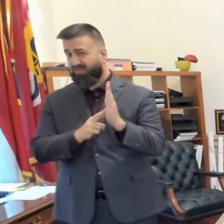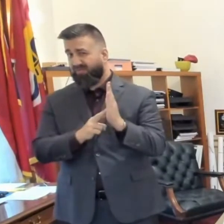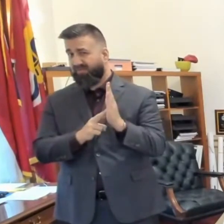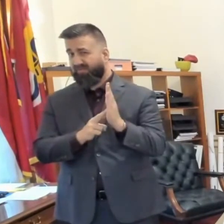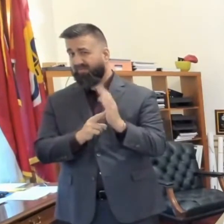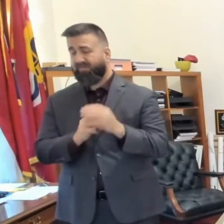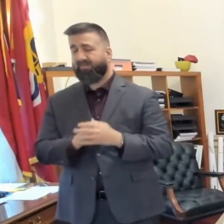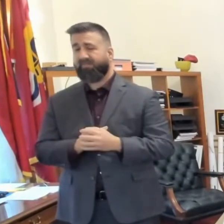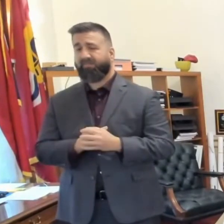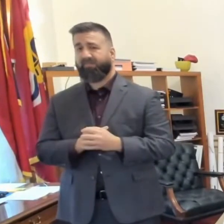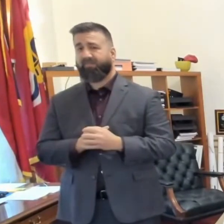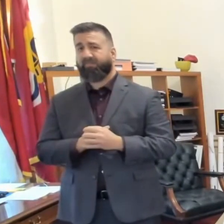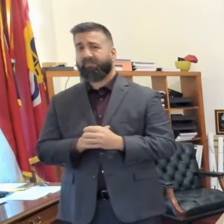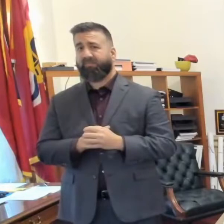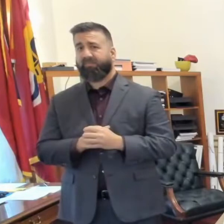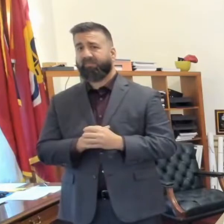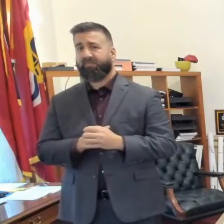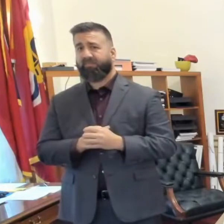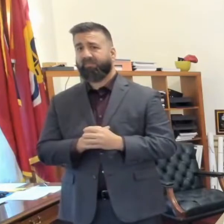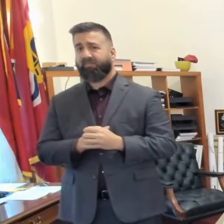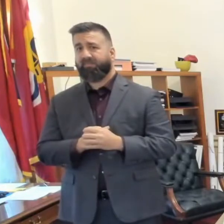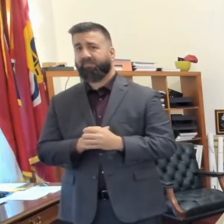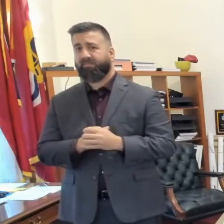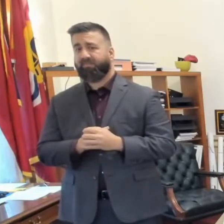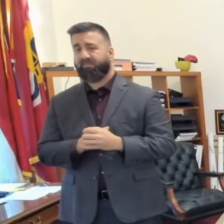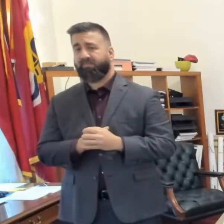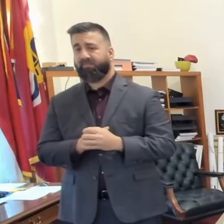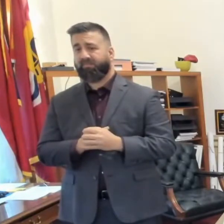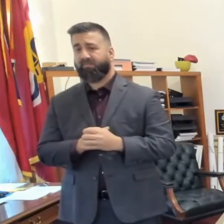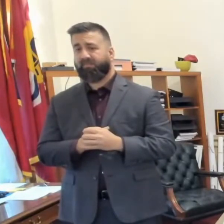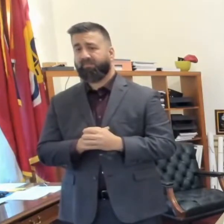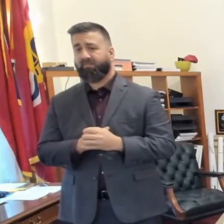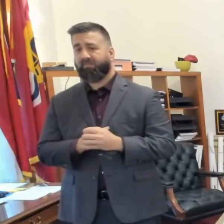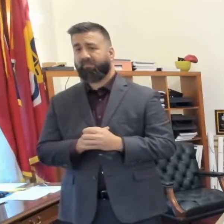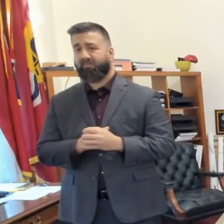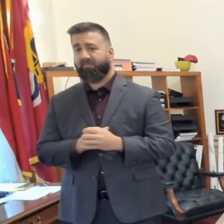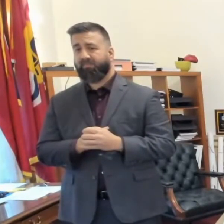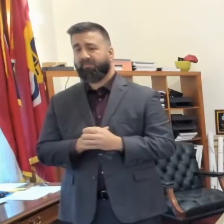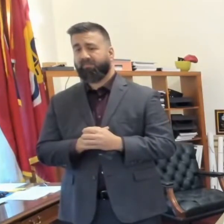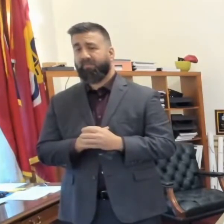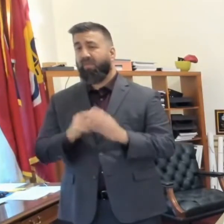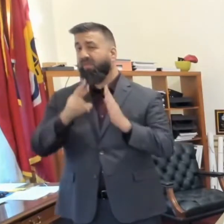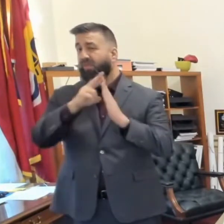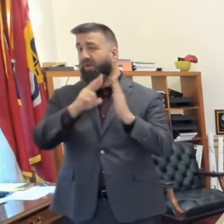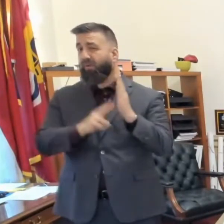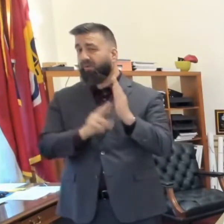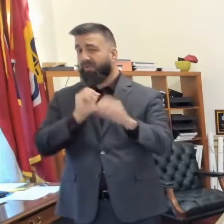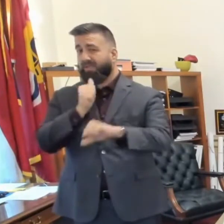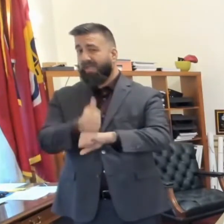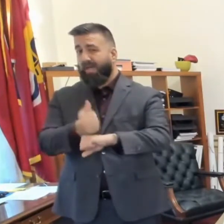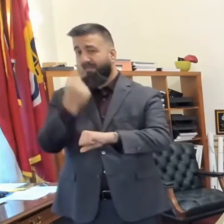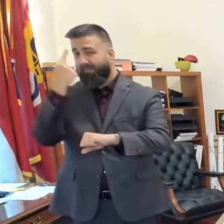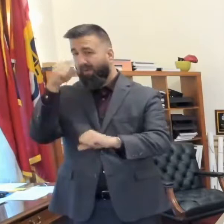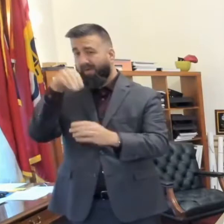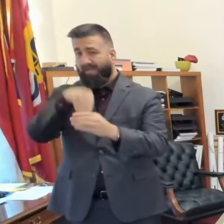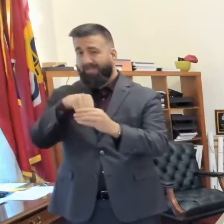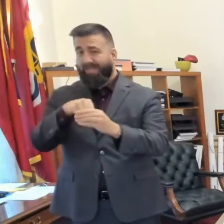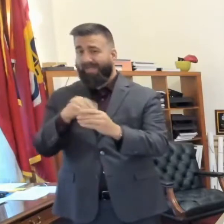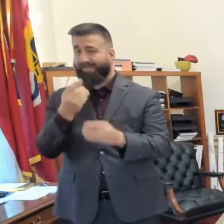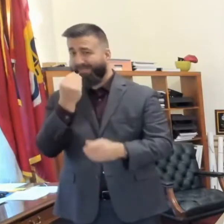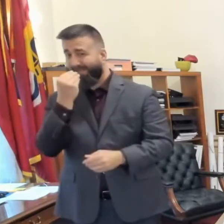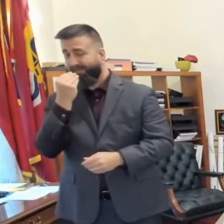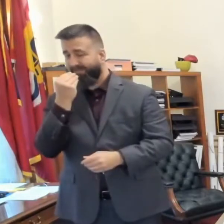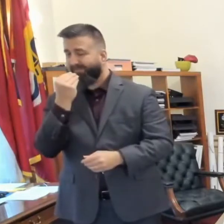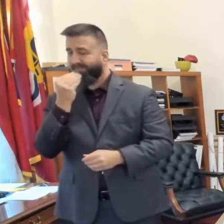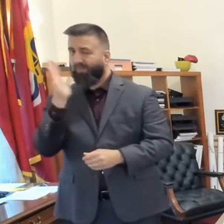Corinne. Corinne, the indoor dining rules that have been in place for a while now are going to stay in